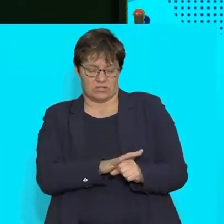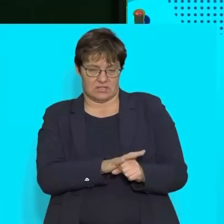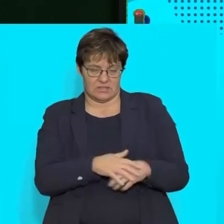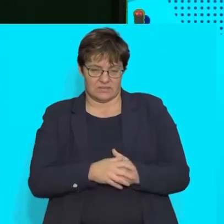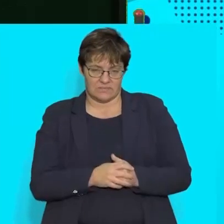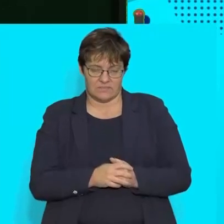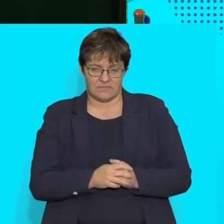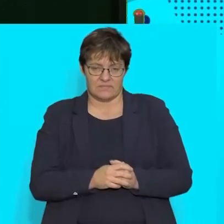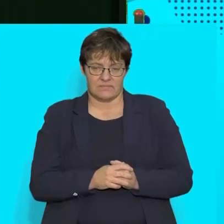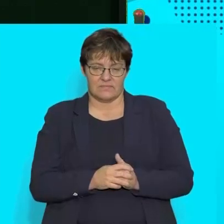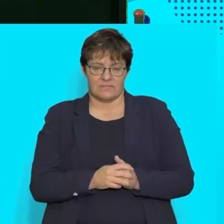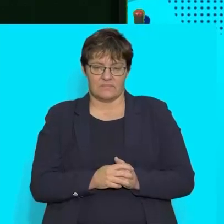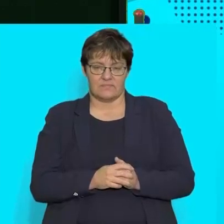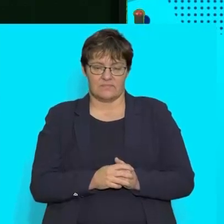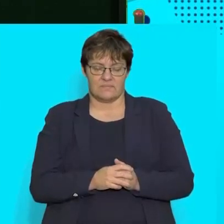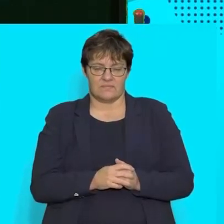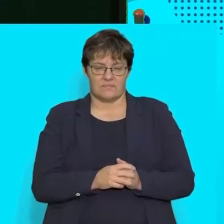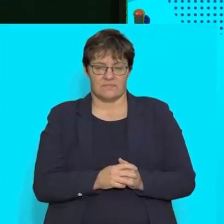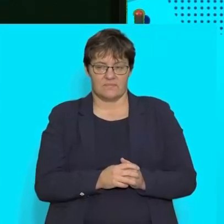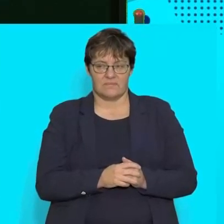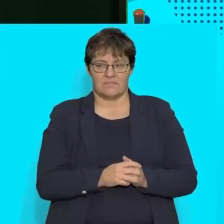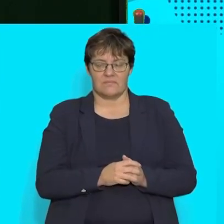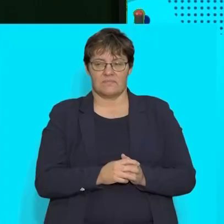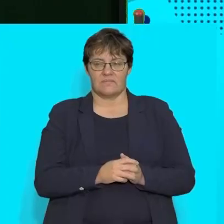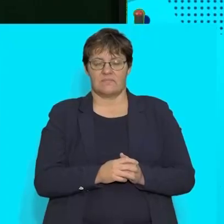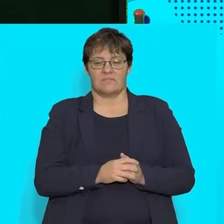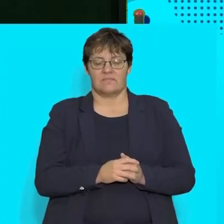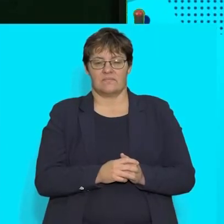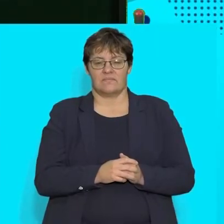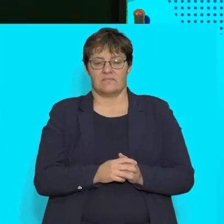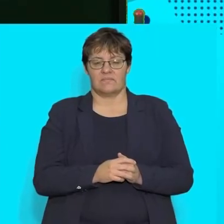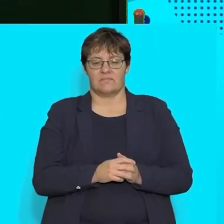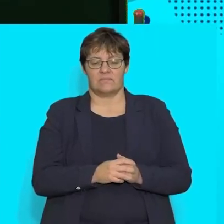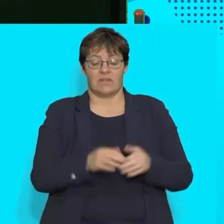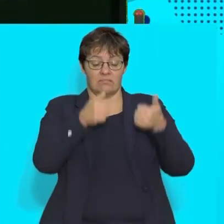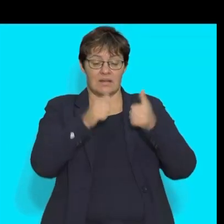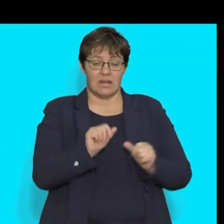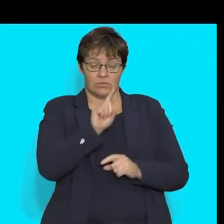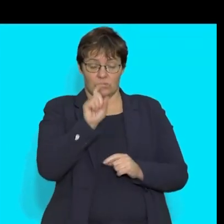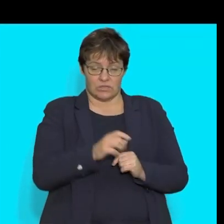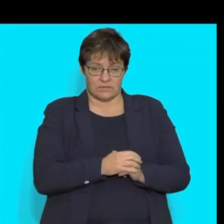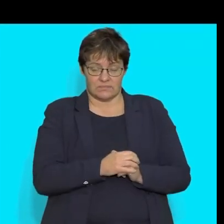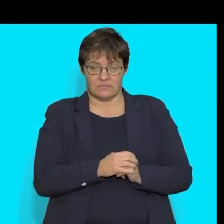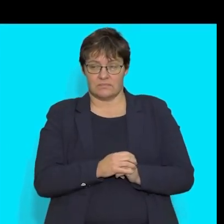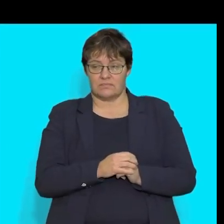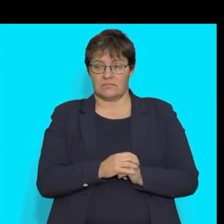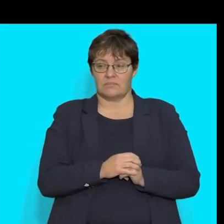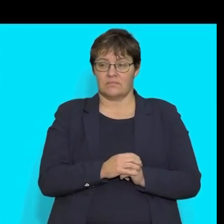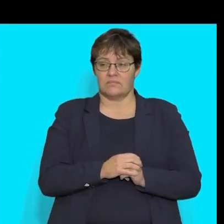snake numbers increase in that particular environment. The next question, let's look at